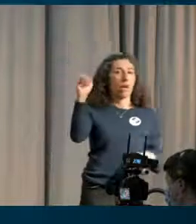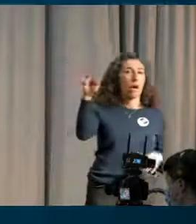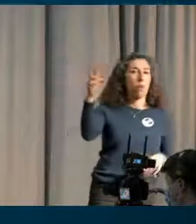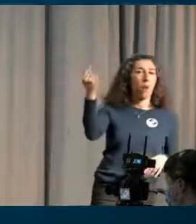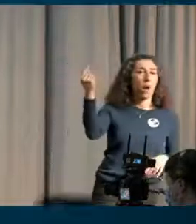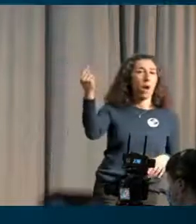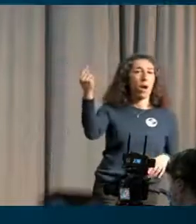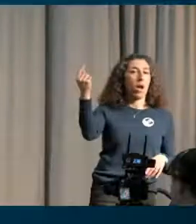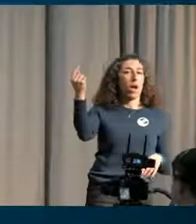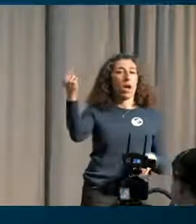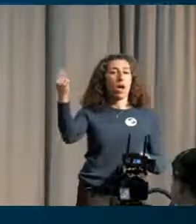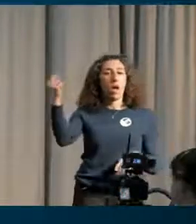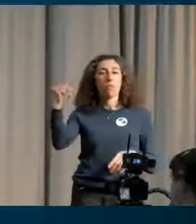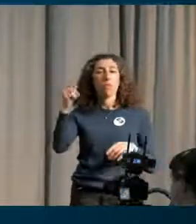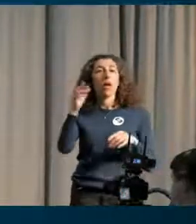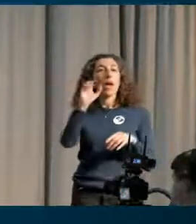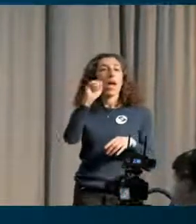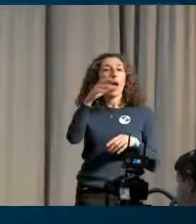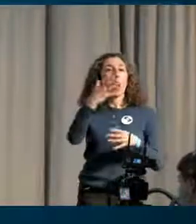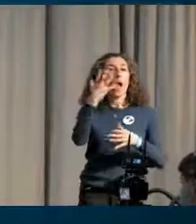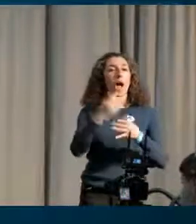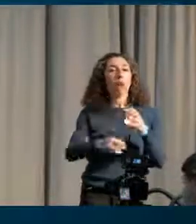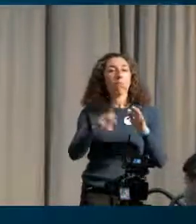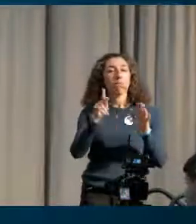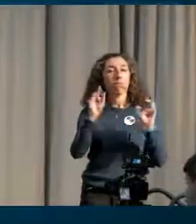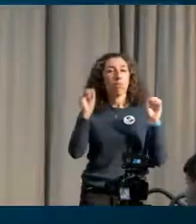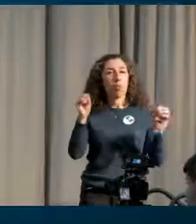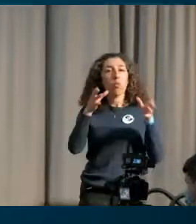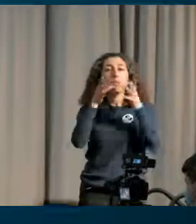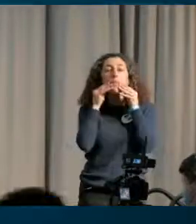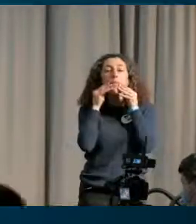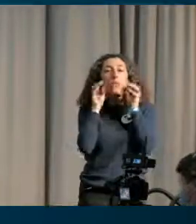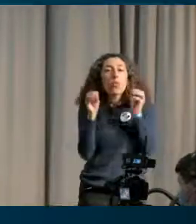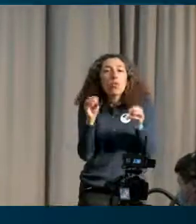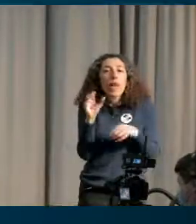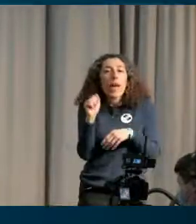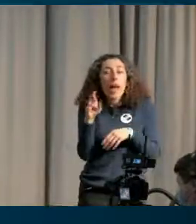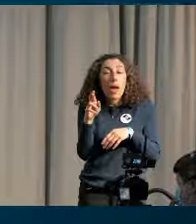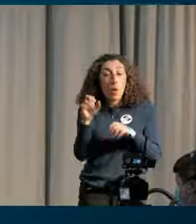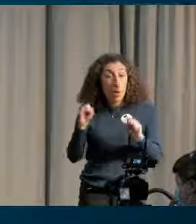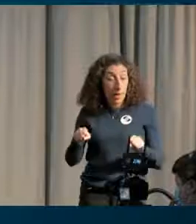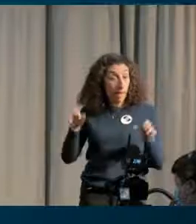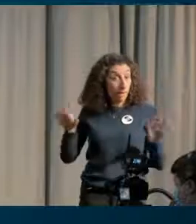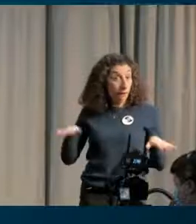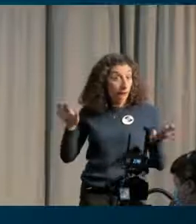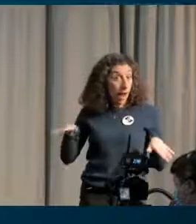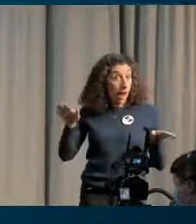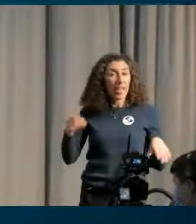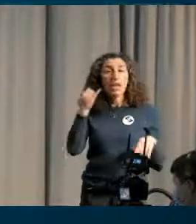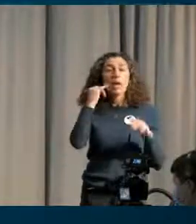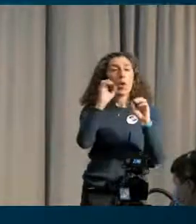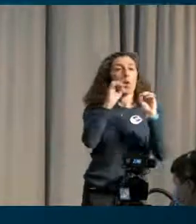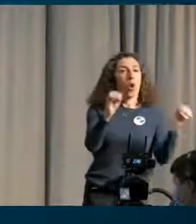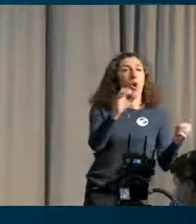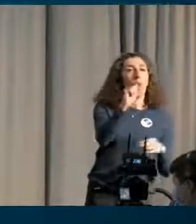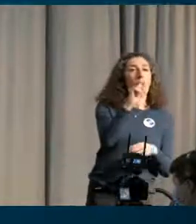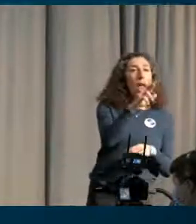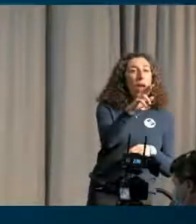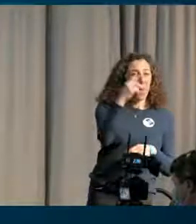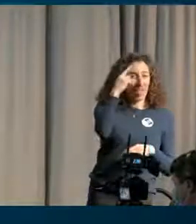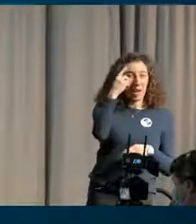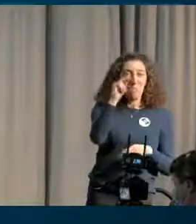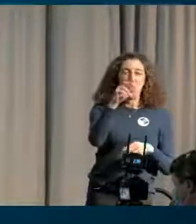Zip is going to fly? Do we think Zip is going to fly really well? Give me a thumbs up if you think Zip's going to really fly well. Give me a thumbs down without air.